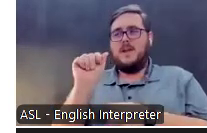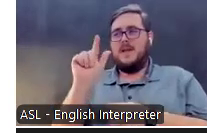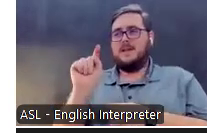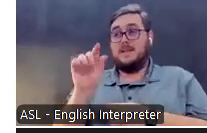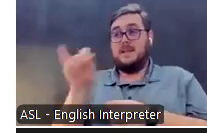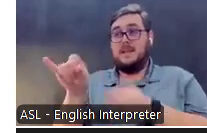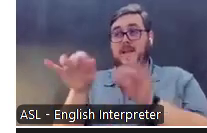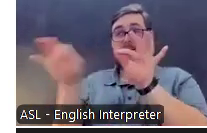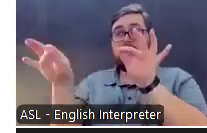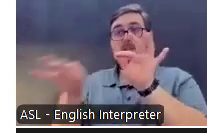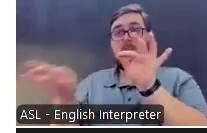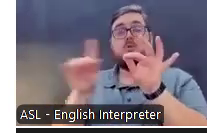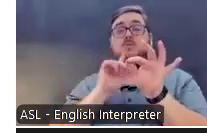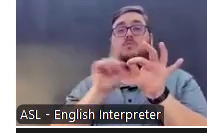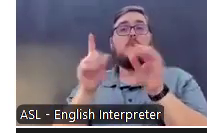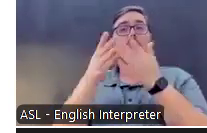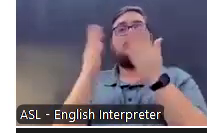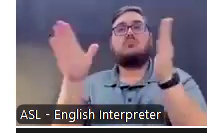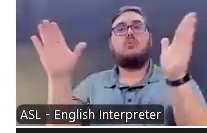Next slide.